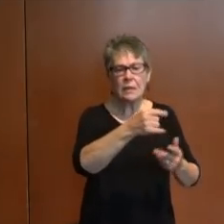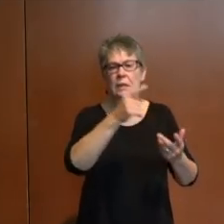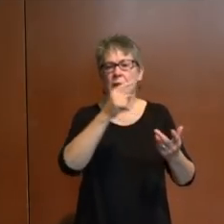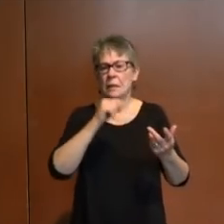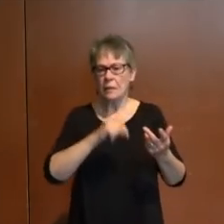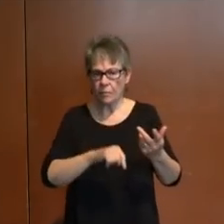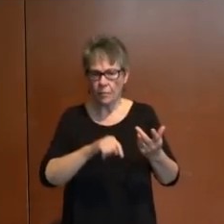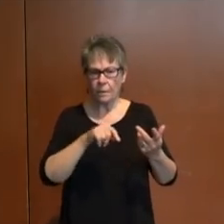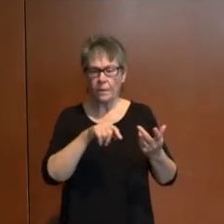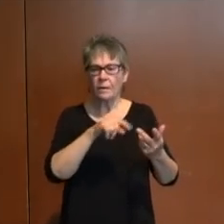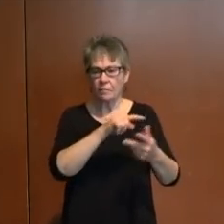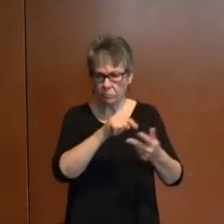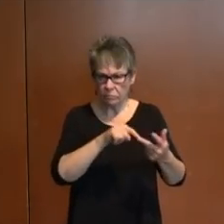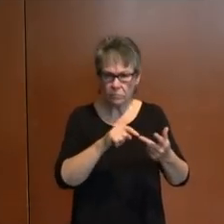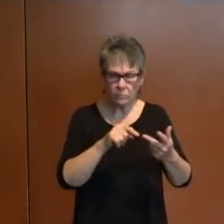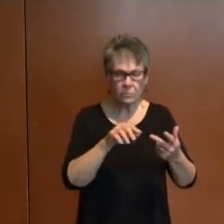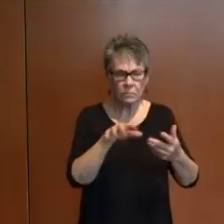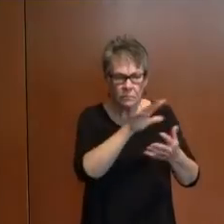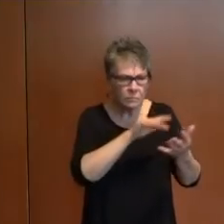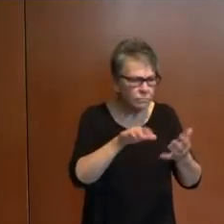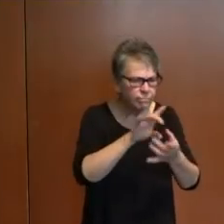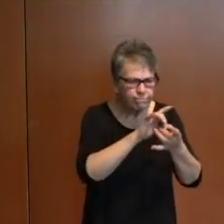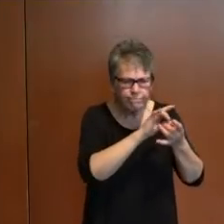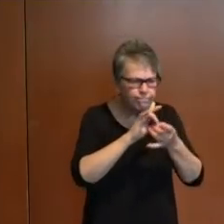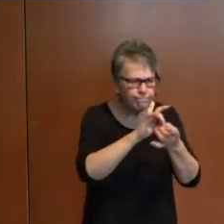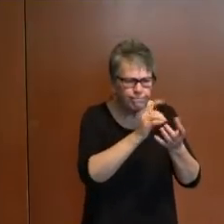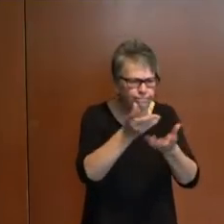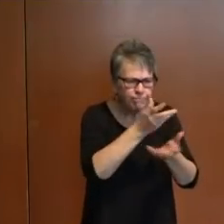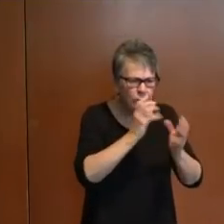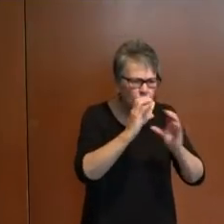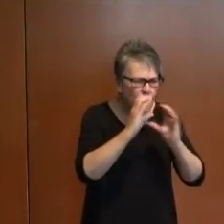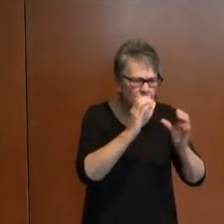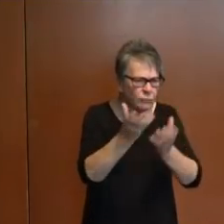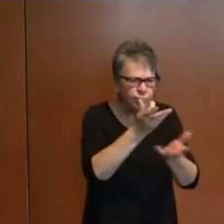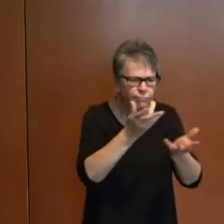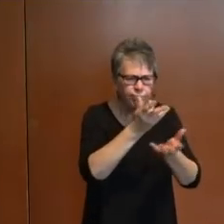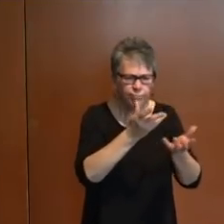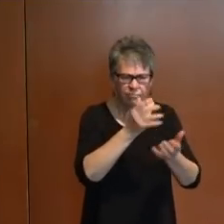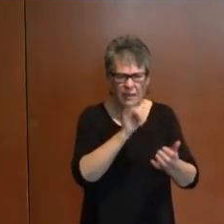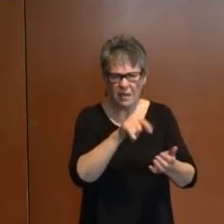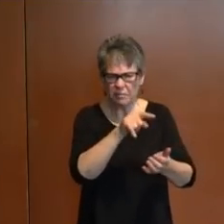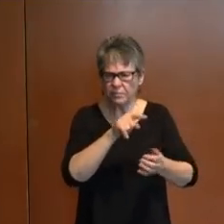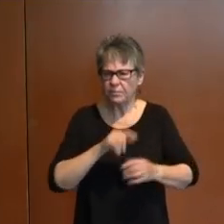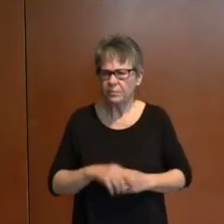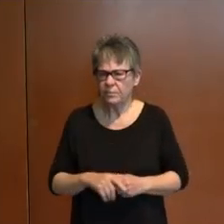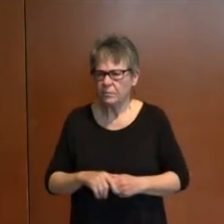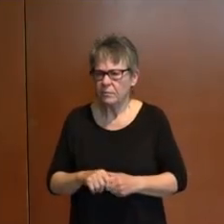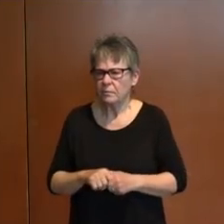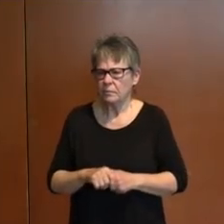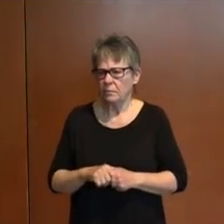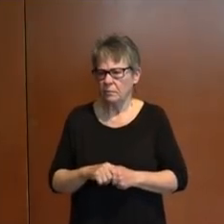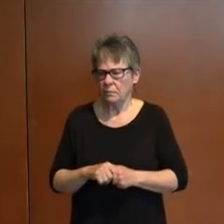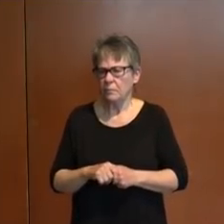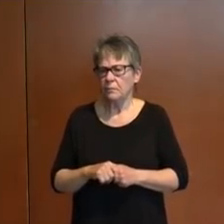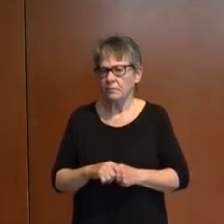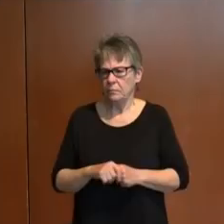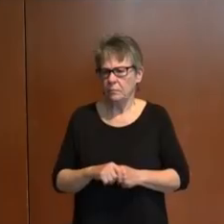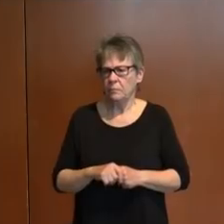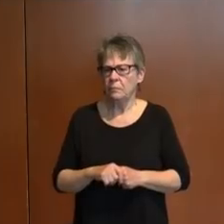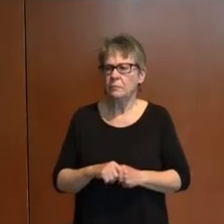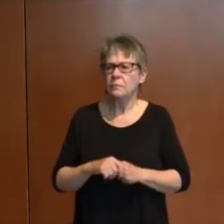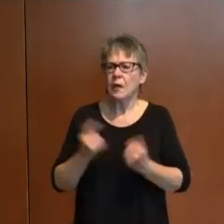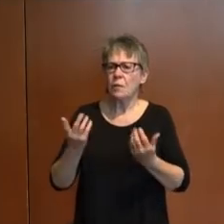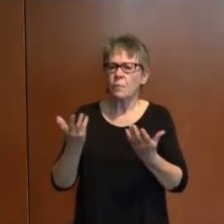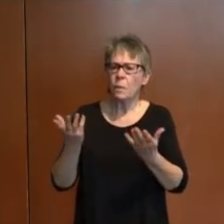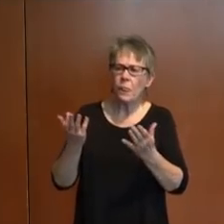John and go left and then sweep back to the right. So hold on. Matt has got the microphone. Please let Matt hold that. He's featuring a blue glove